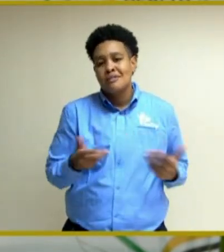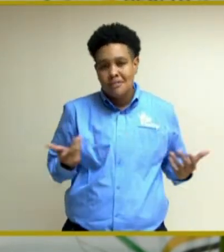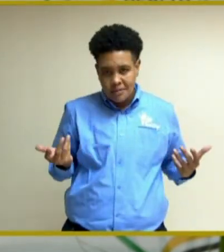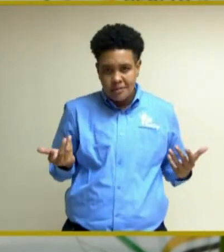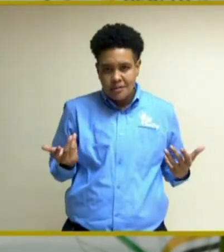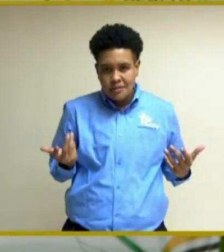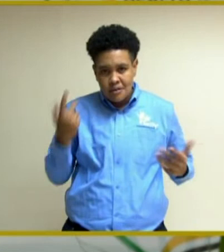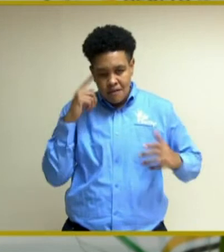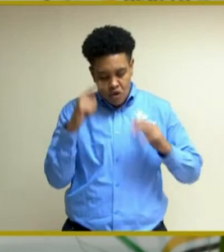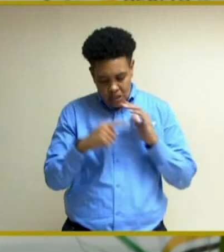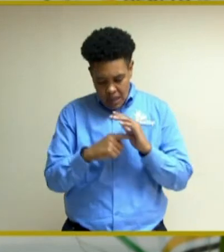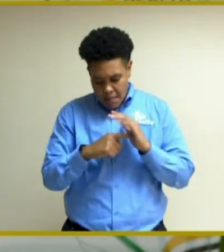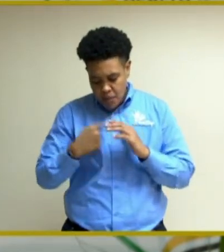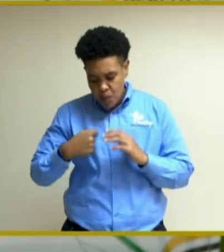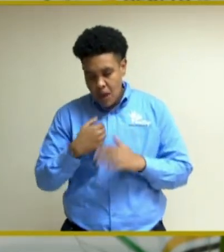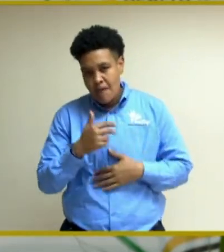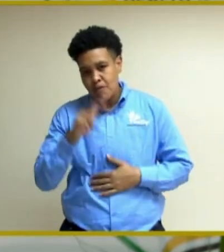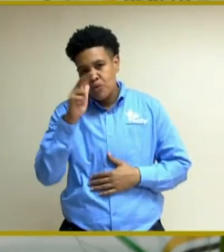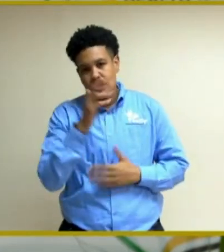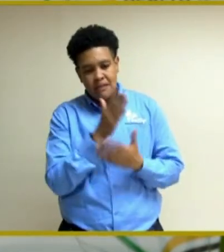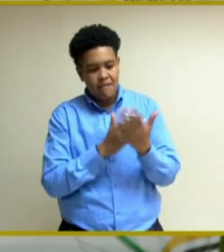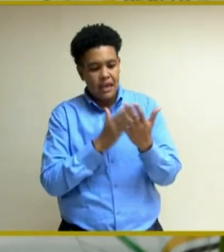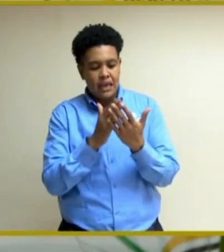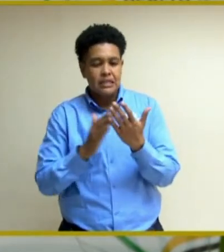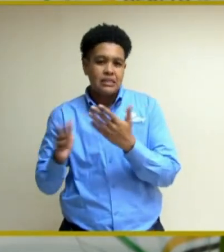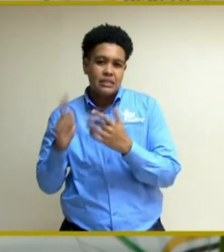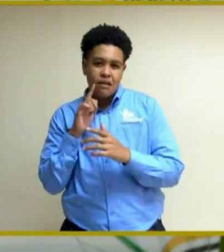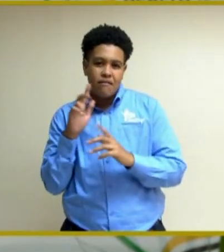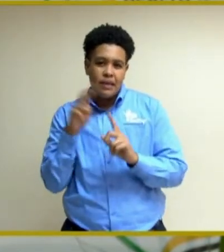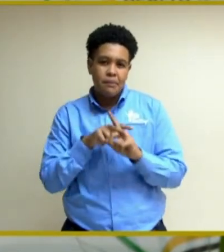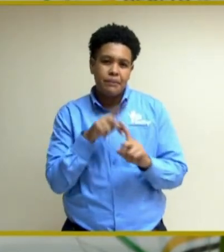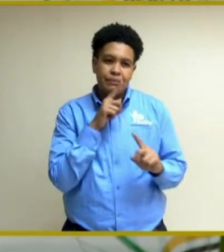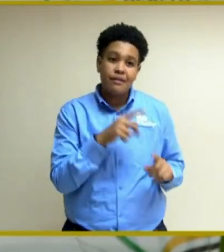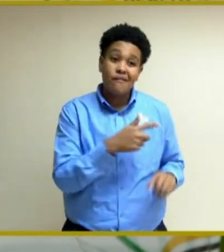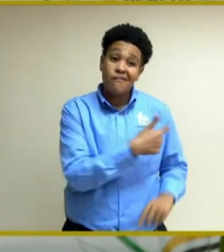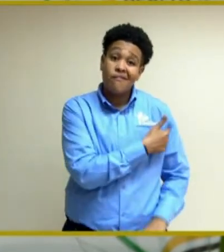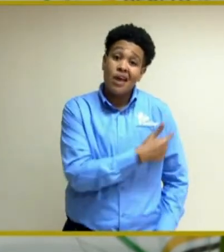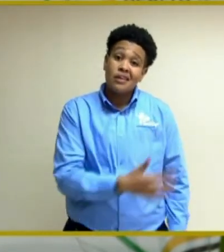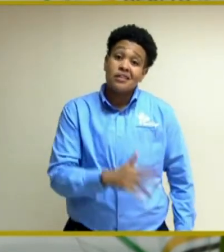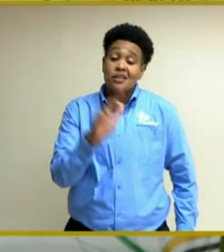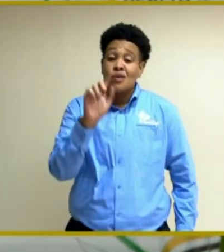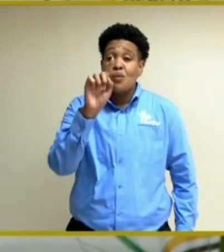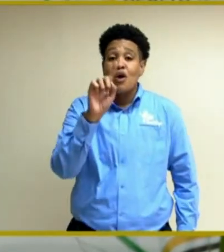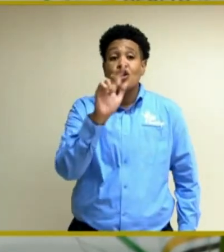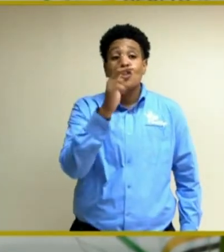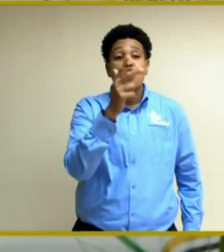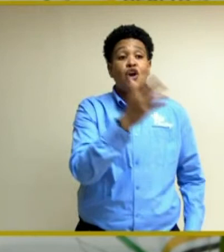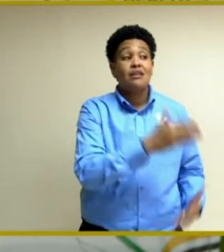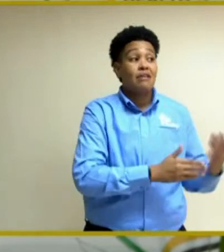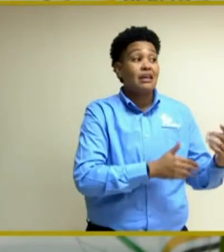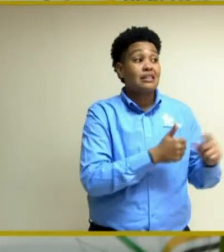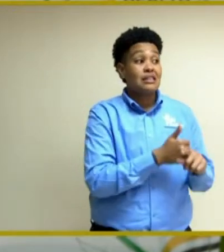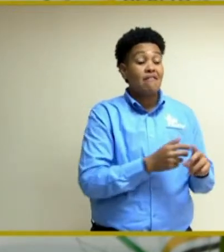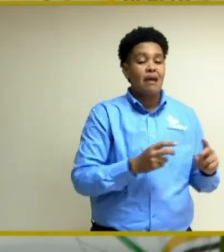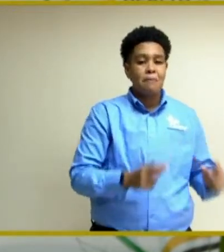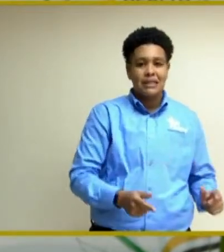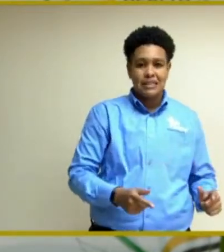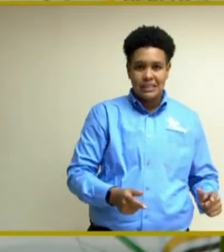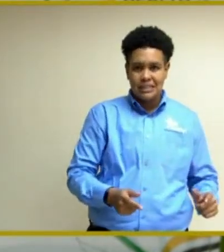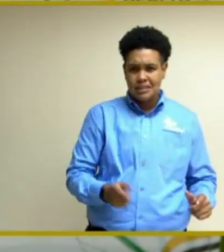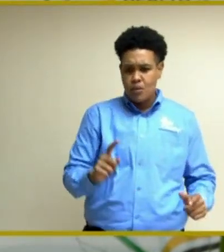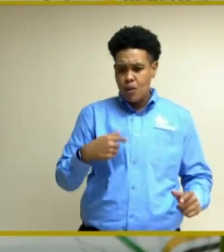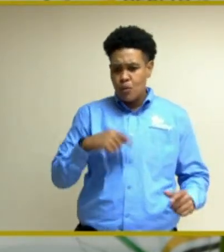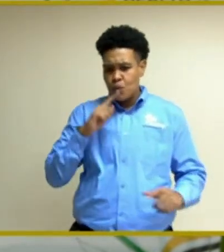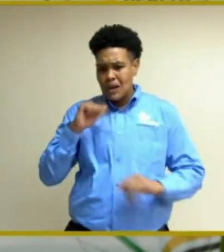So, for example, we have 3 phases of implementation of the vaccine. One, the third phase being a blitz, where we